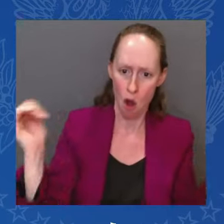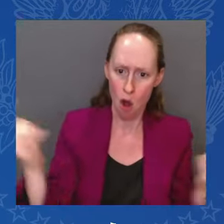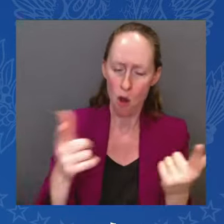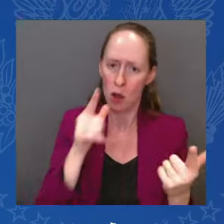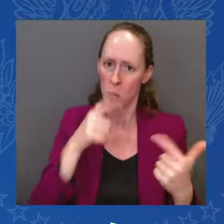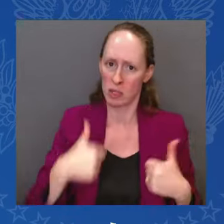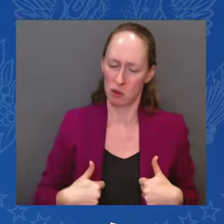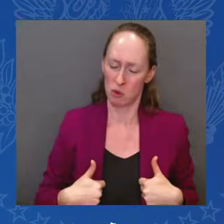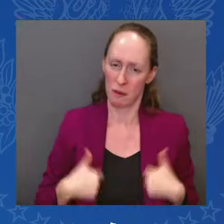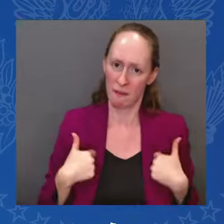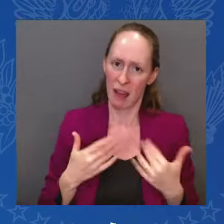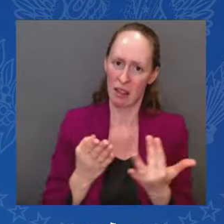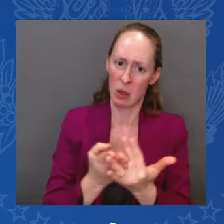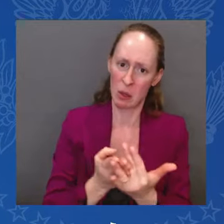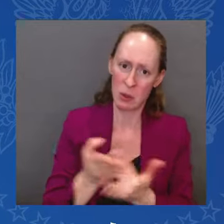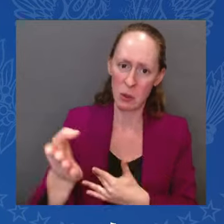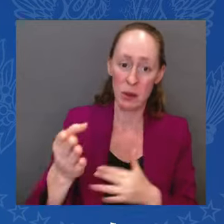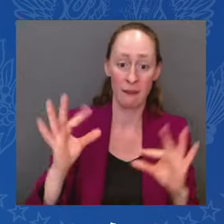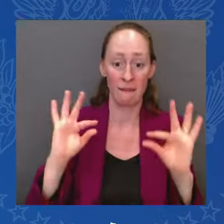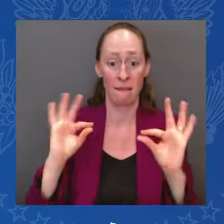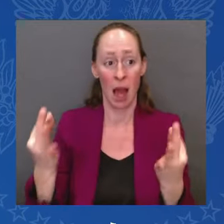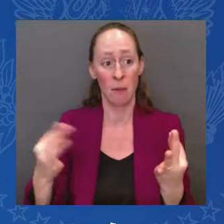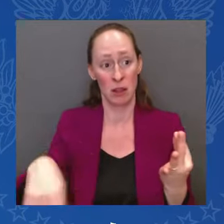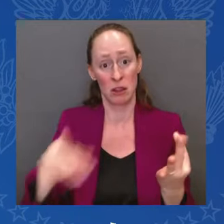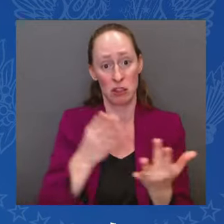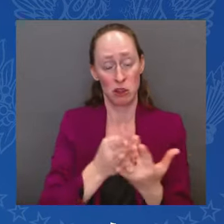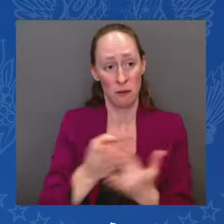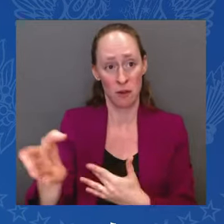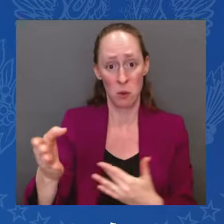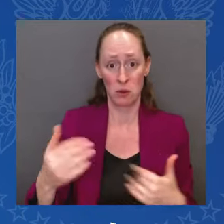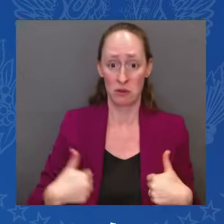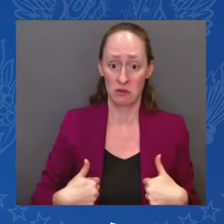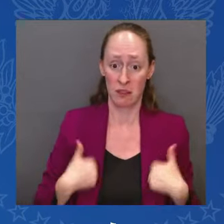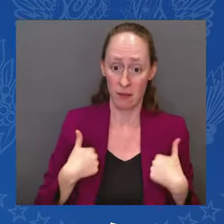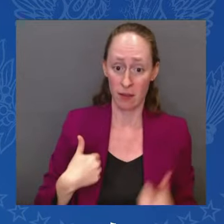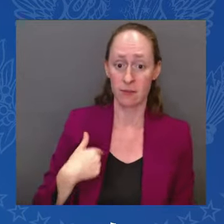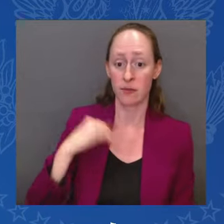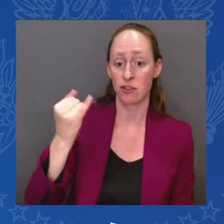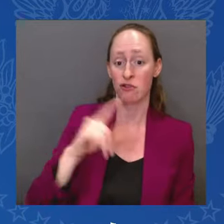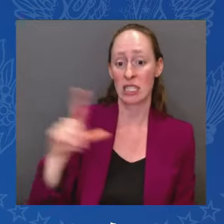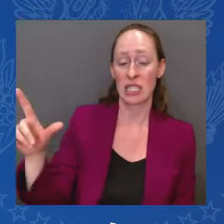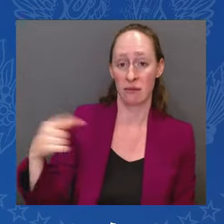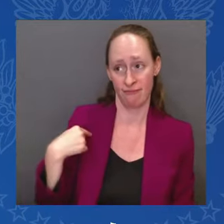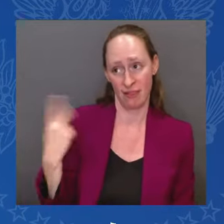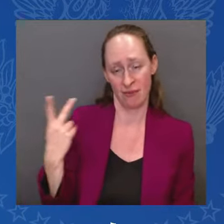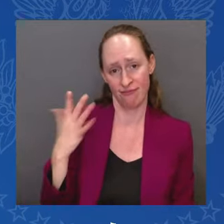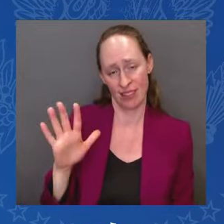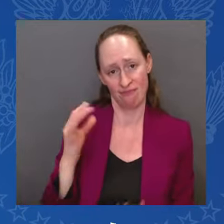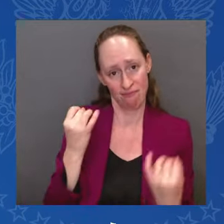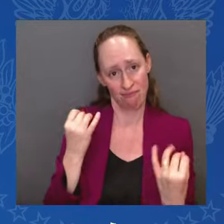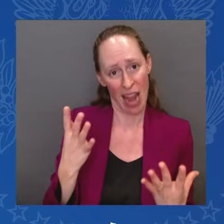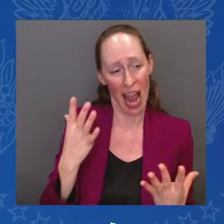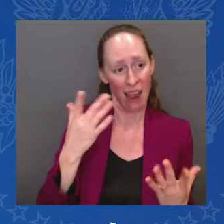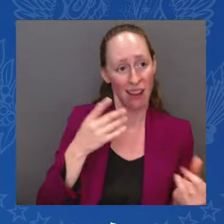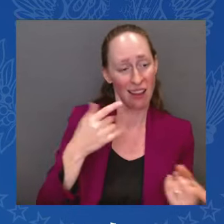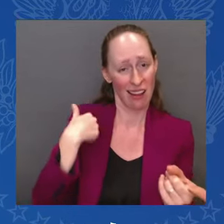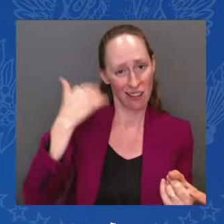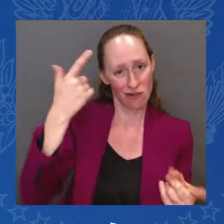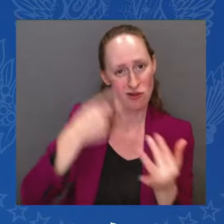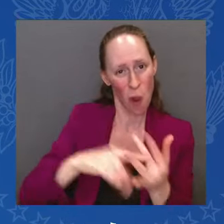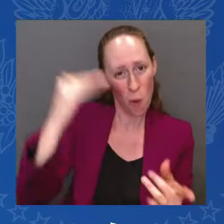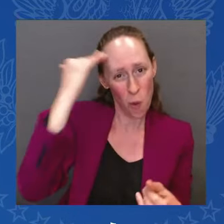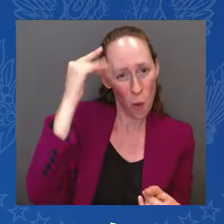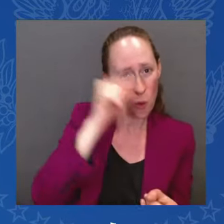today, many of whom Jill and I have gotten to know. And by the way, our losses may be different circumstances,